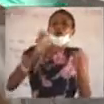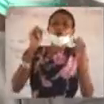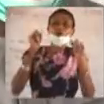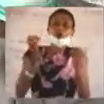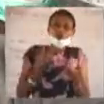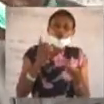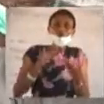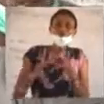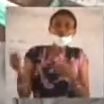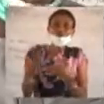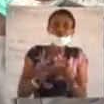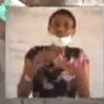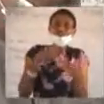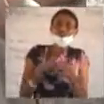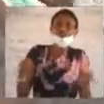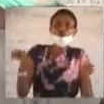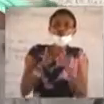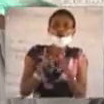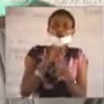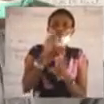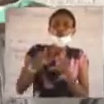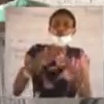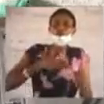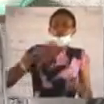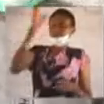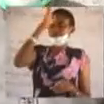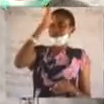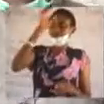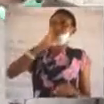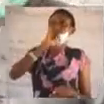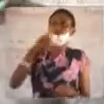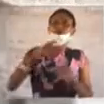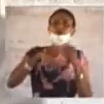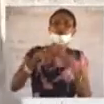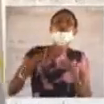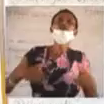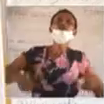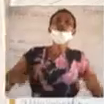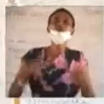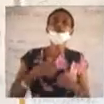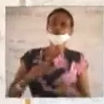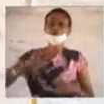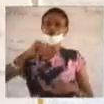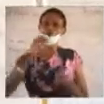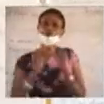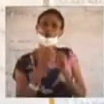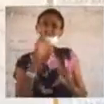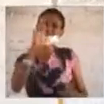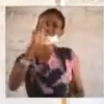to drug abuse. Children want to try. Oh, my mother took this when he was